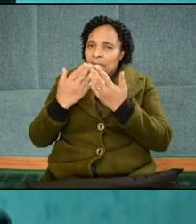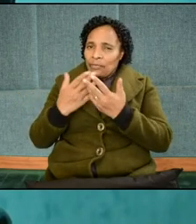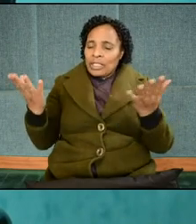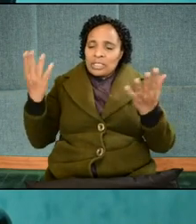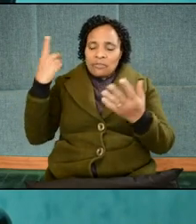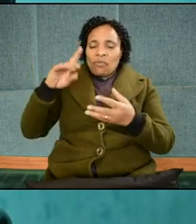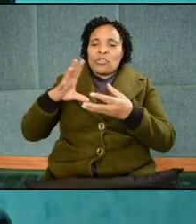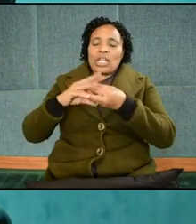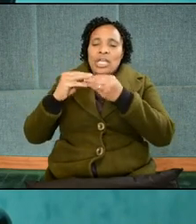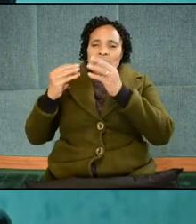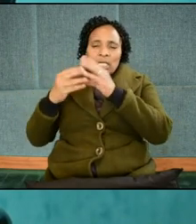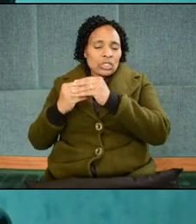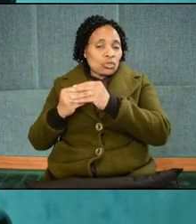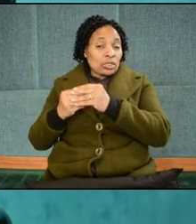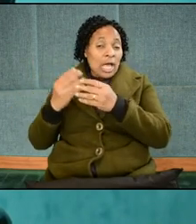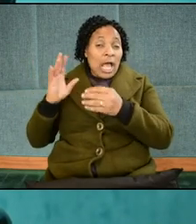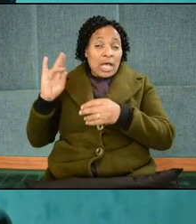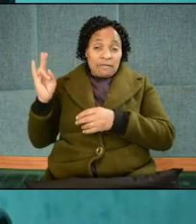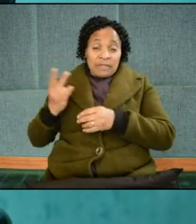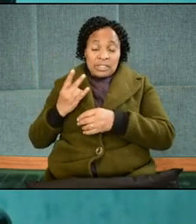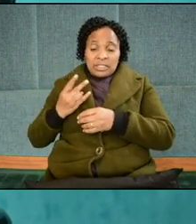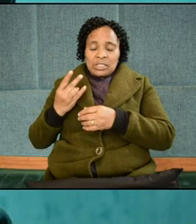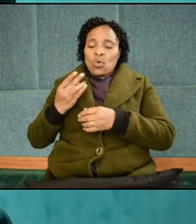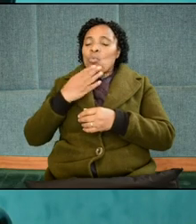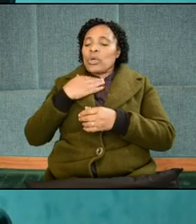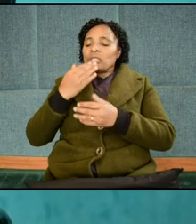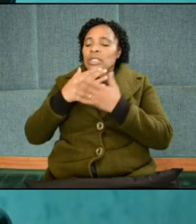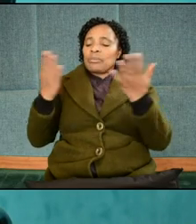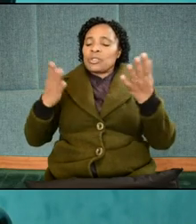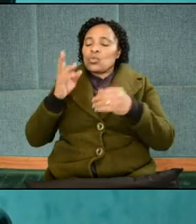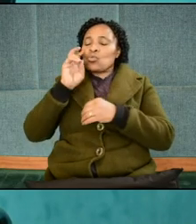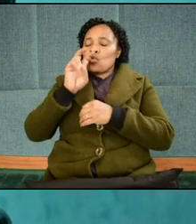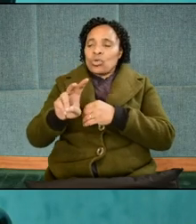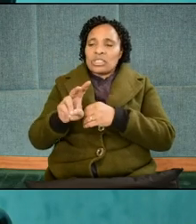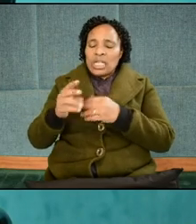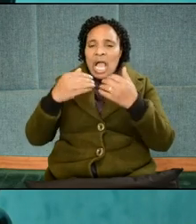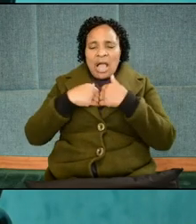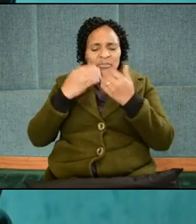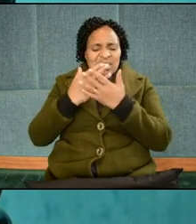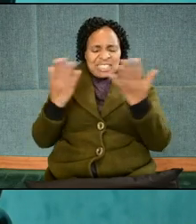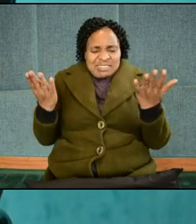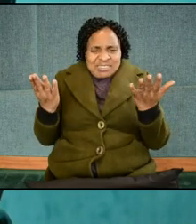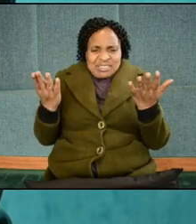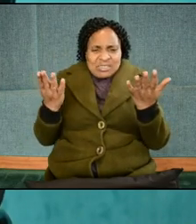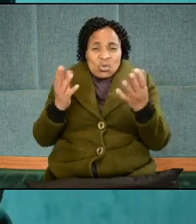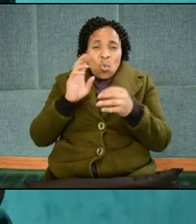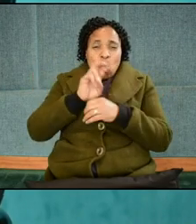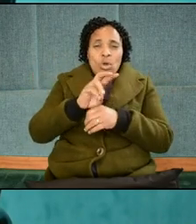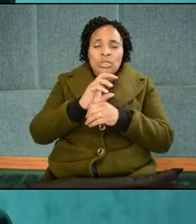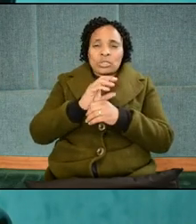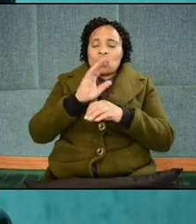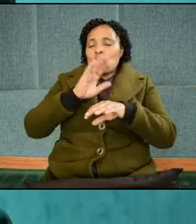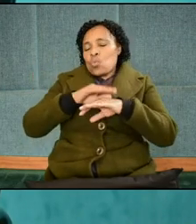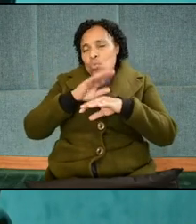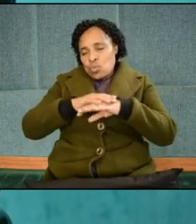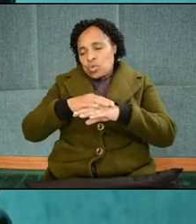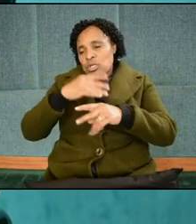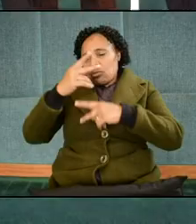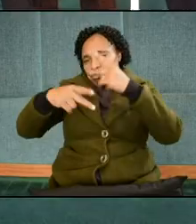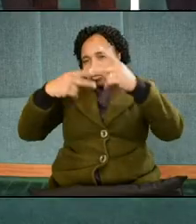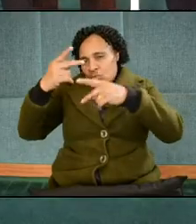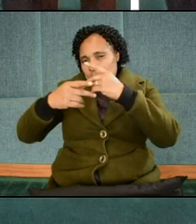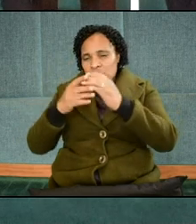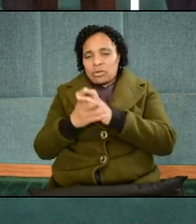for Adventists who want something to watch and do not have anything to watch. And that way we would spread the message of